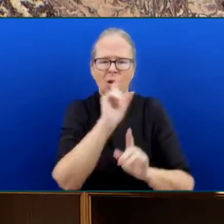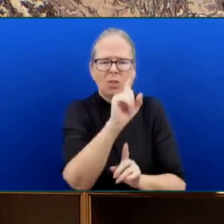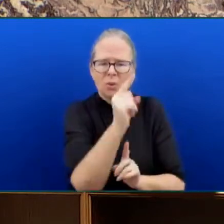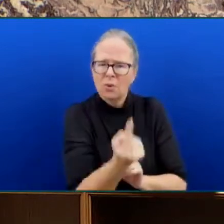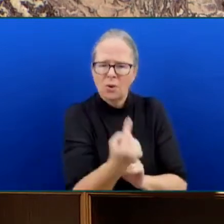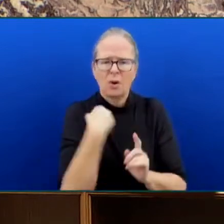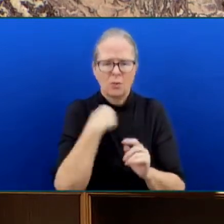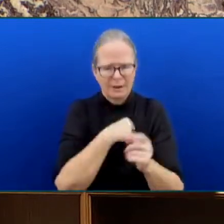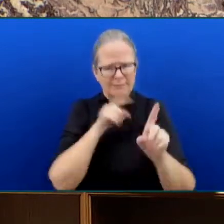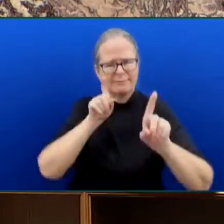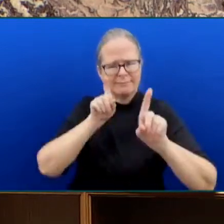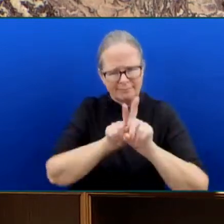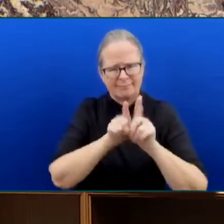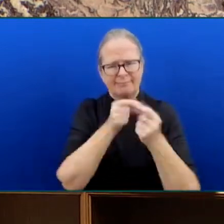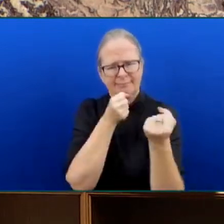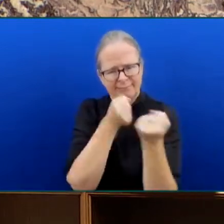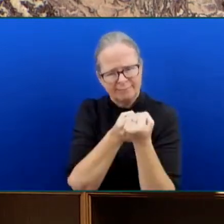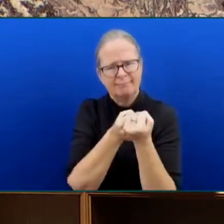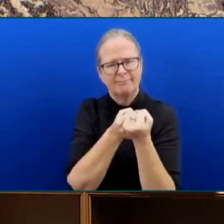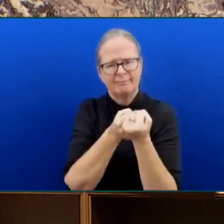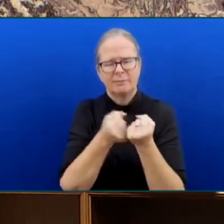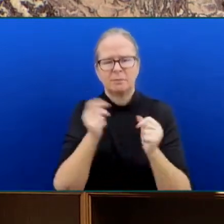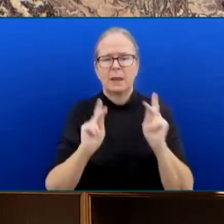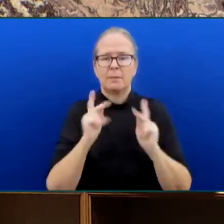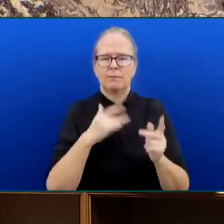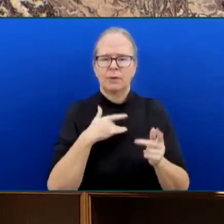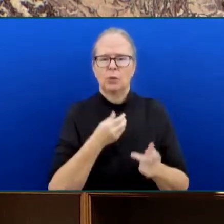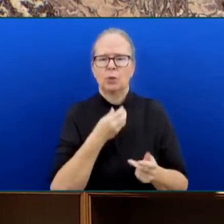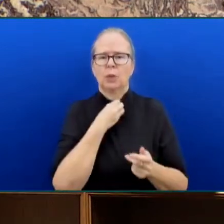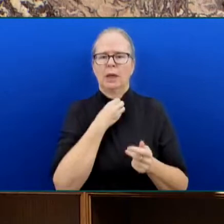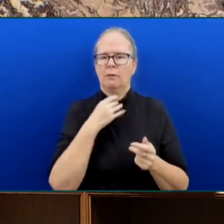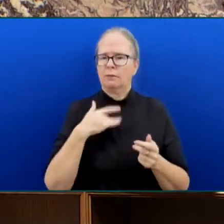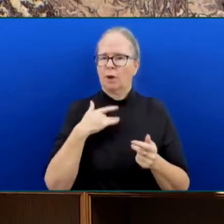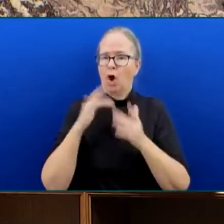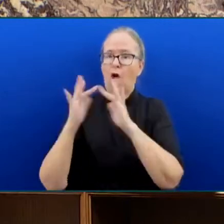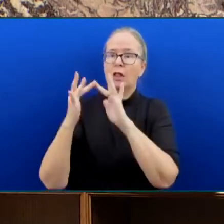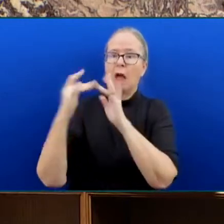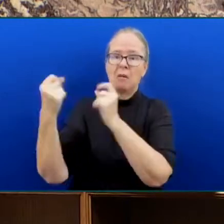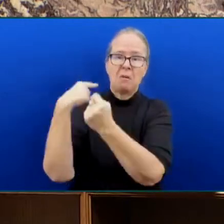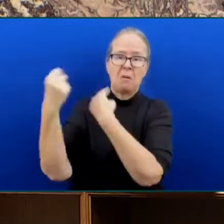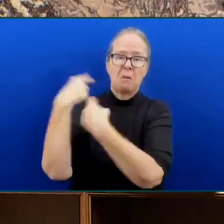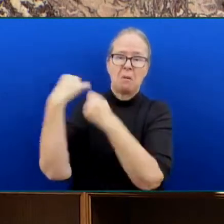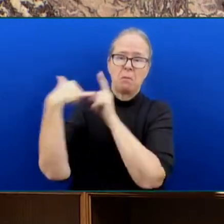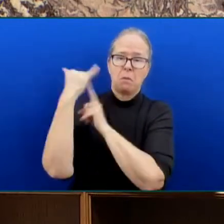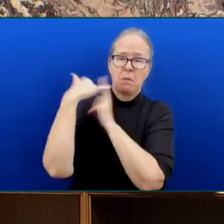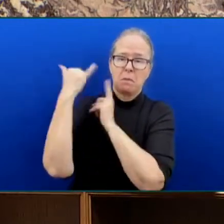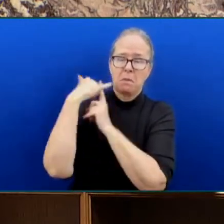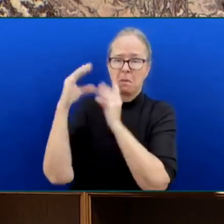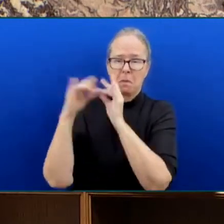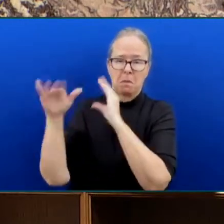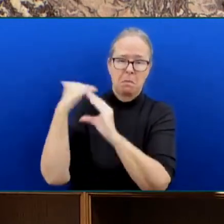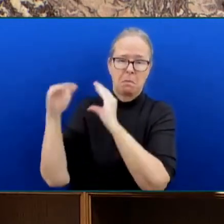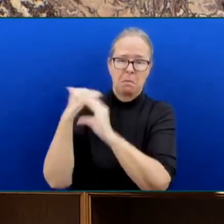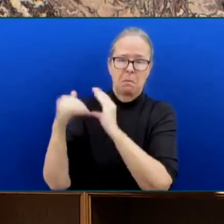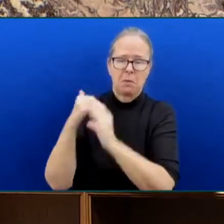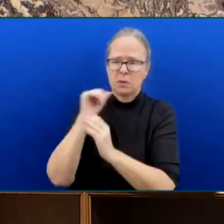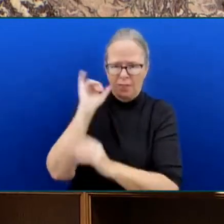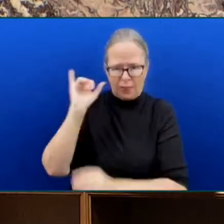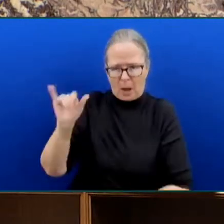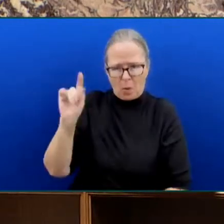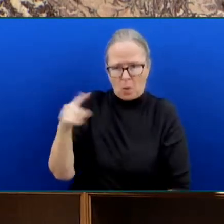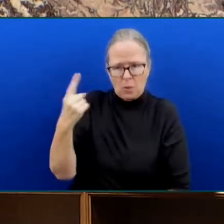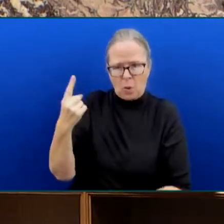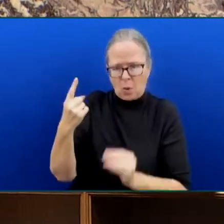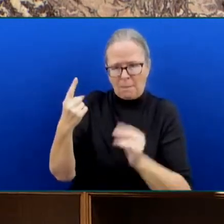are not just on social media and in MLA inboxes. I'm deeply troubled by what I've seen recently in schools,